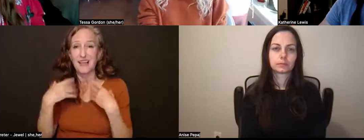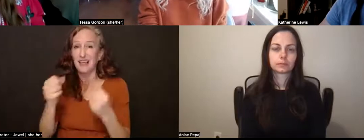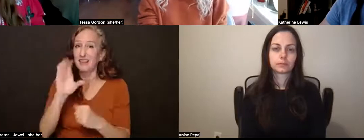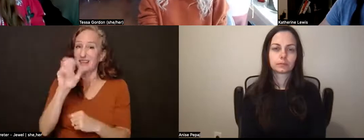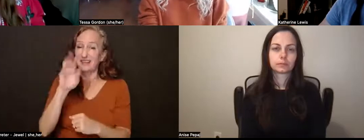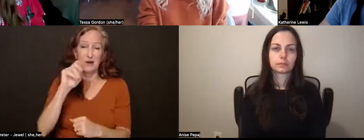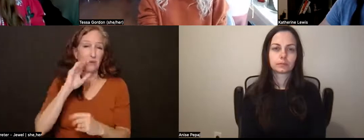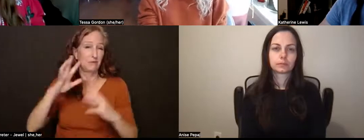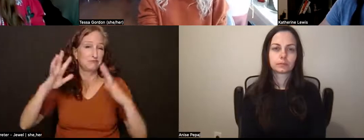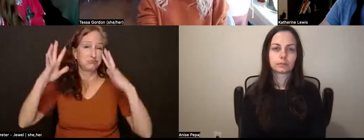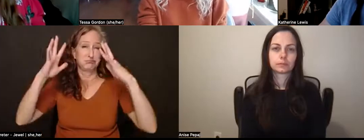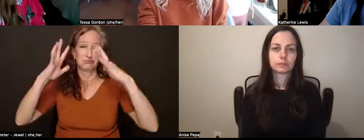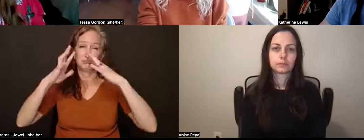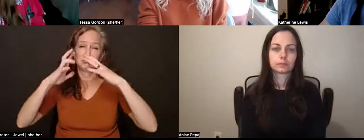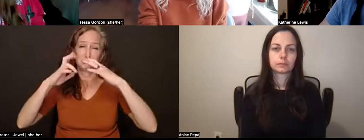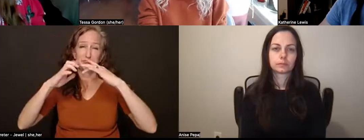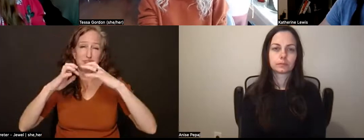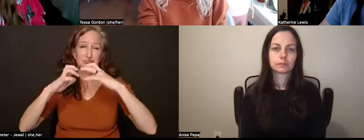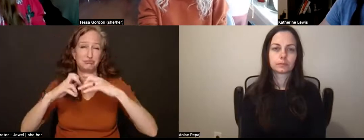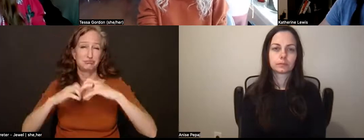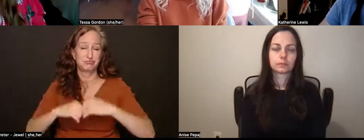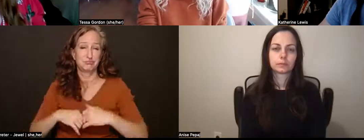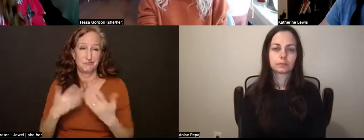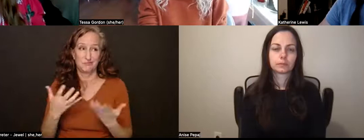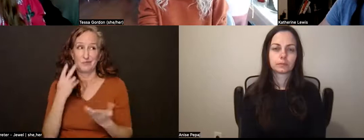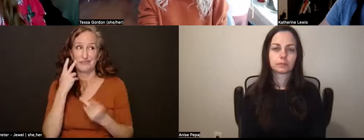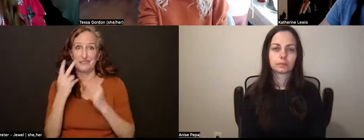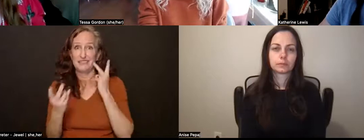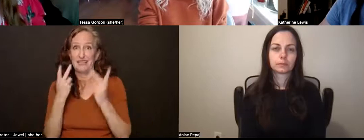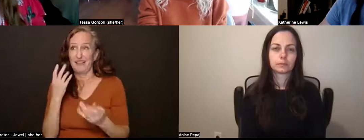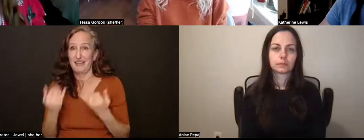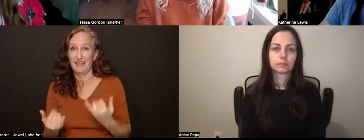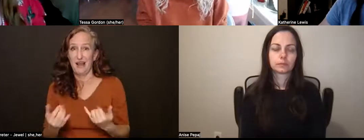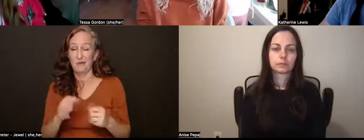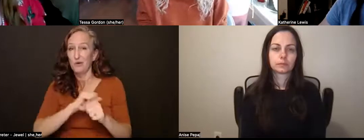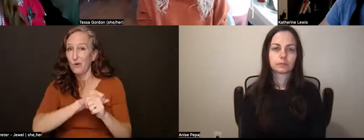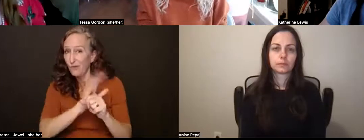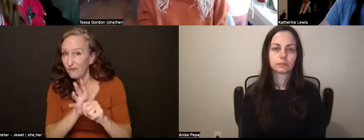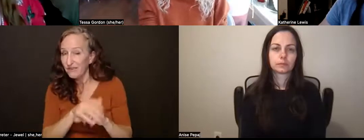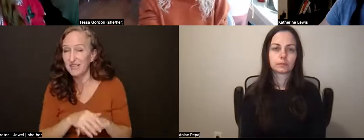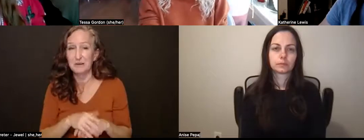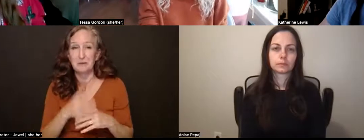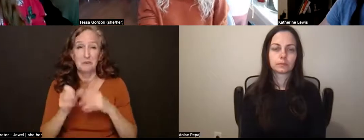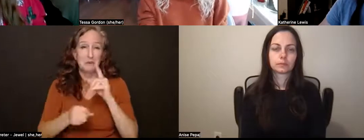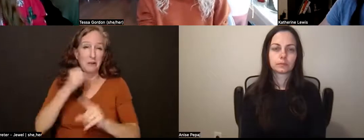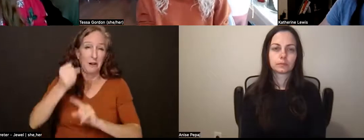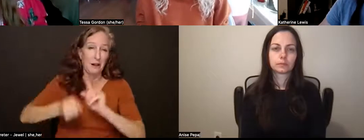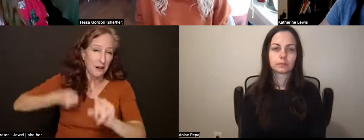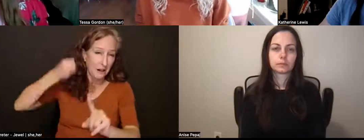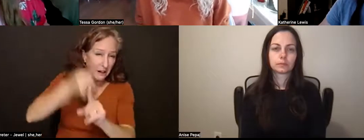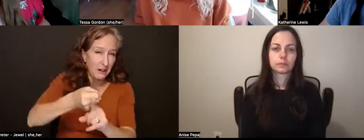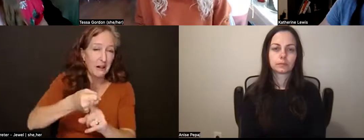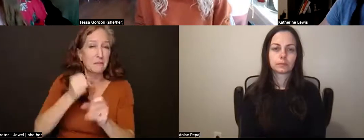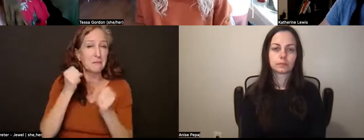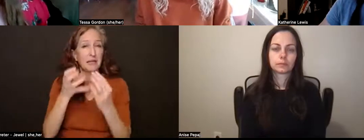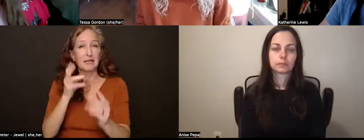And we're seeing that now with how COVID has come about and the implications that COVID has brought forth for a lot of